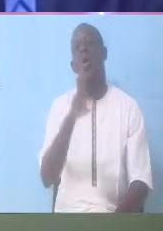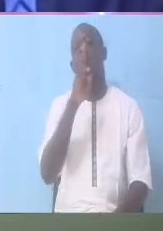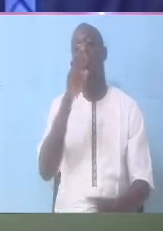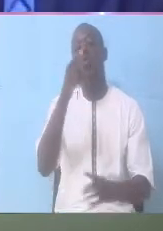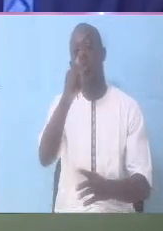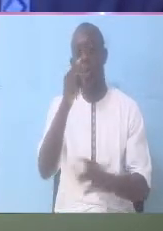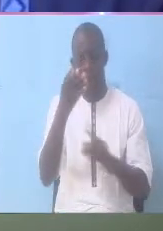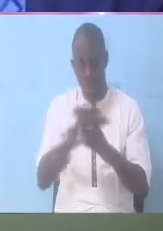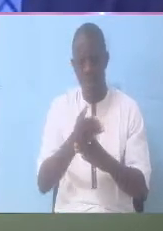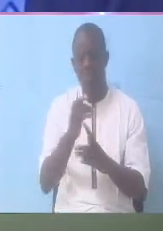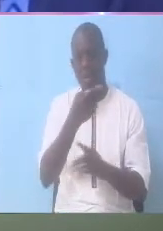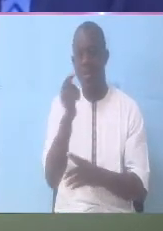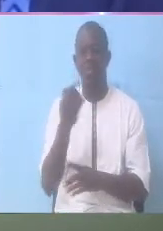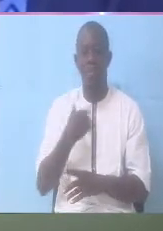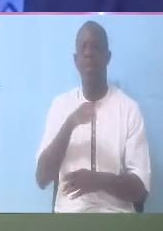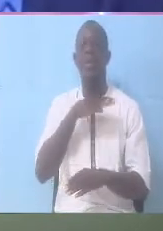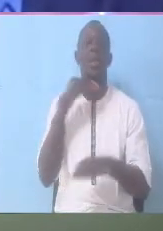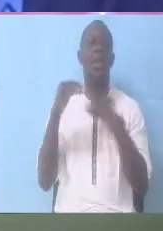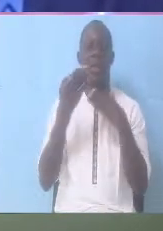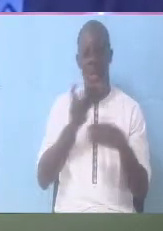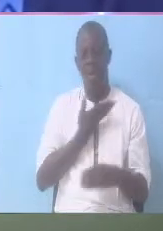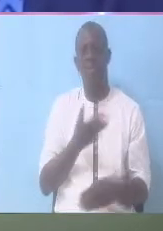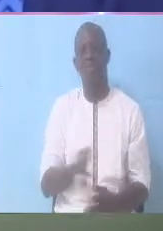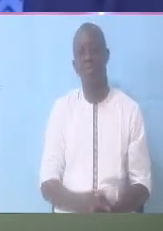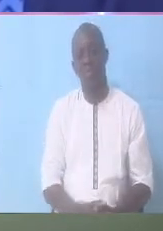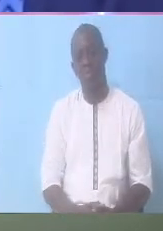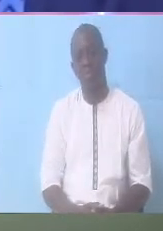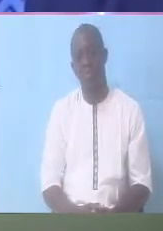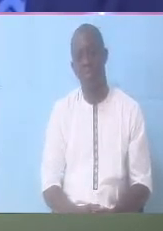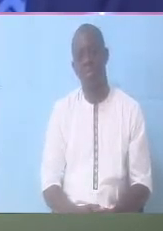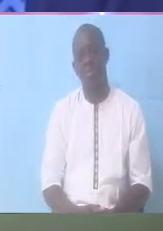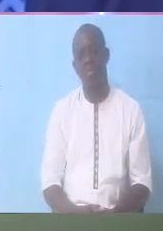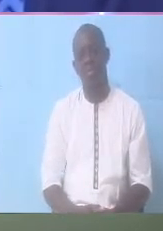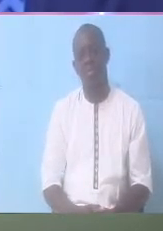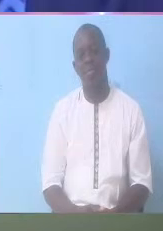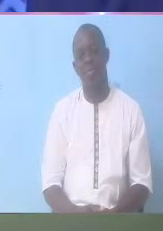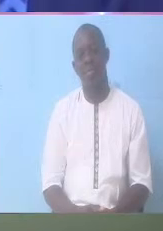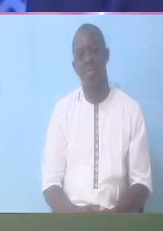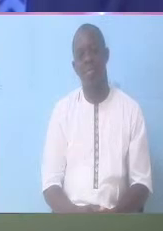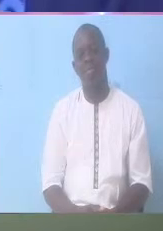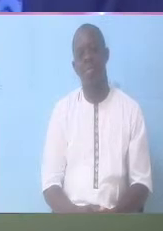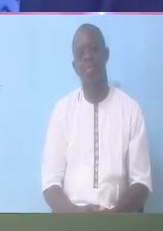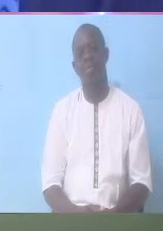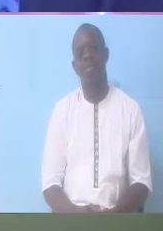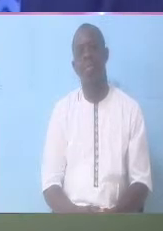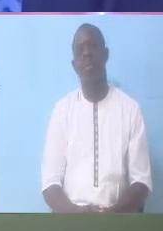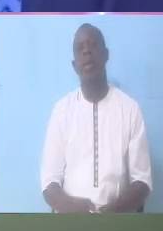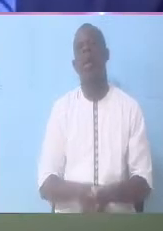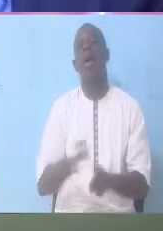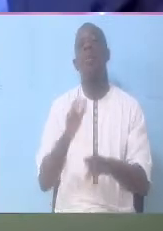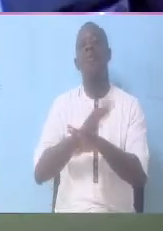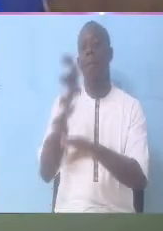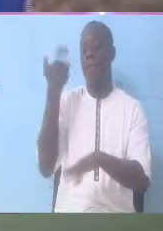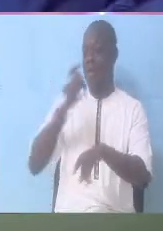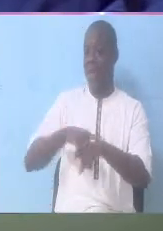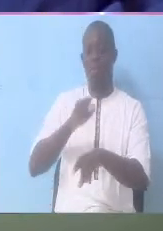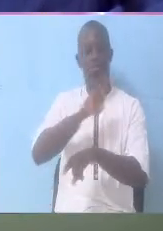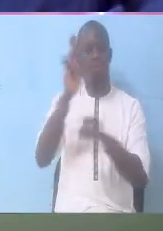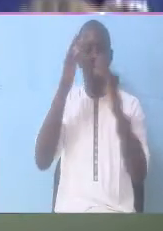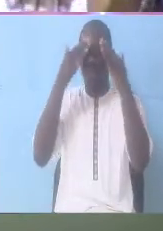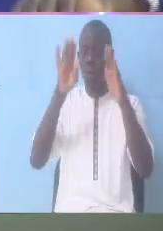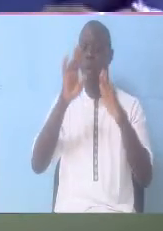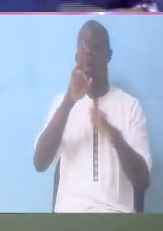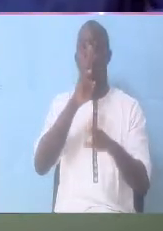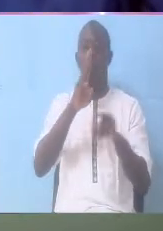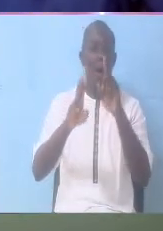they have killed? Ko ilata mena ye fale. That is because then at that time we don't know who and who. I just said maybe we'll know it in the evening.